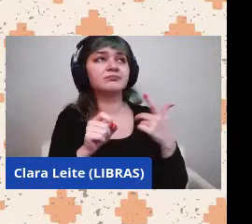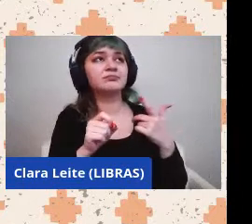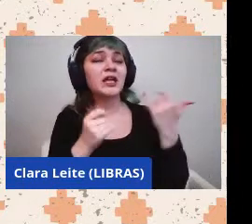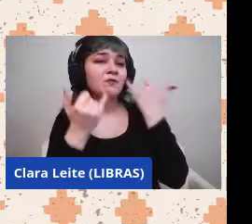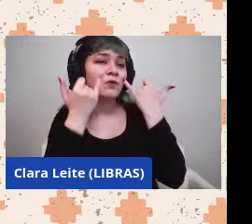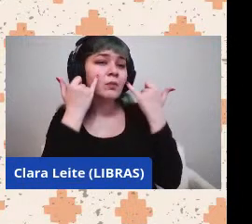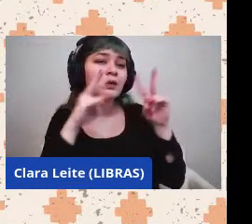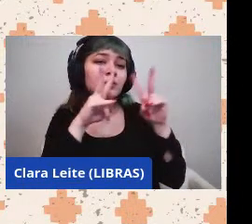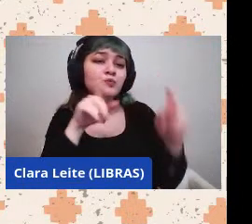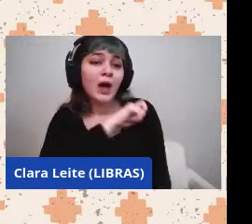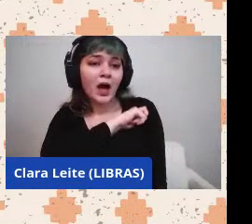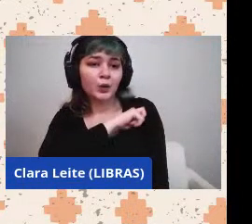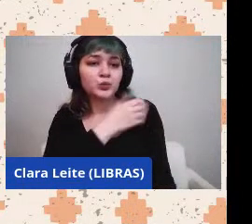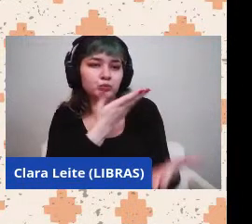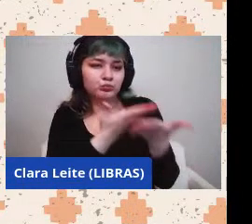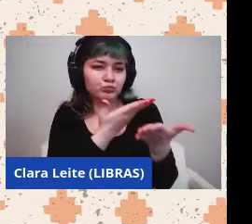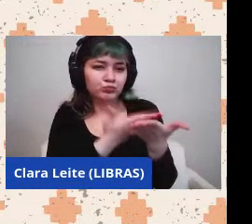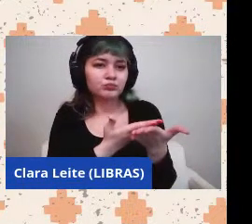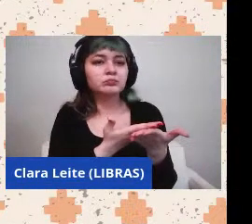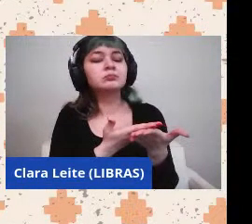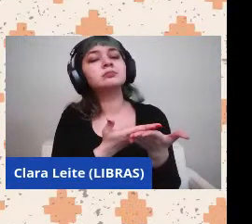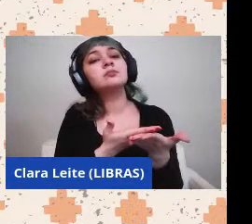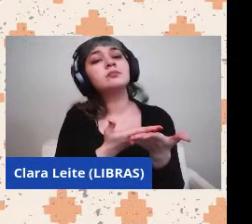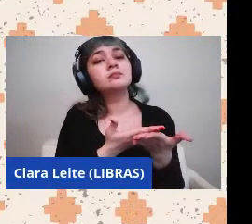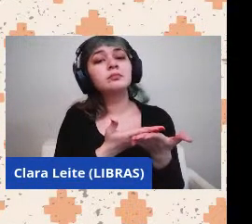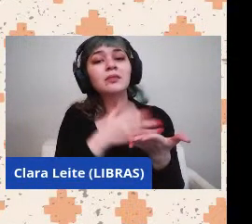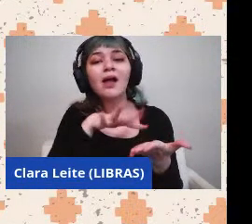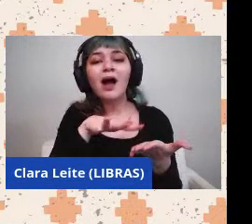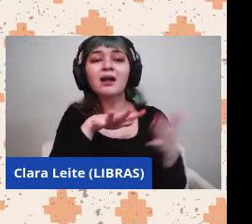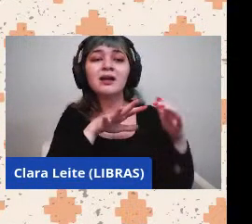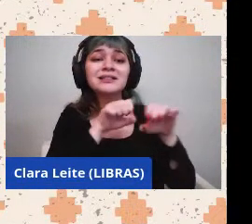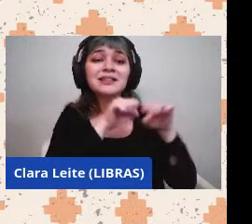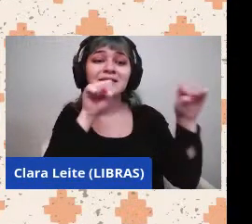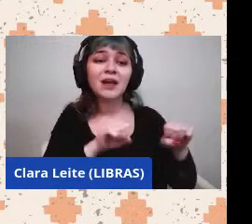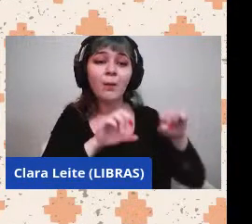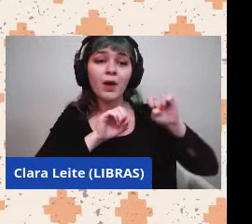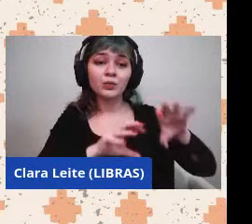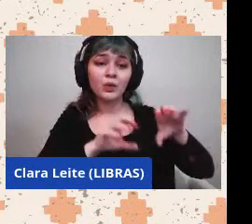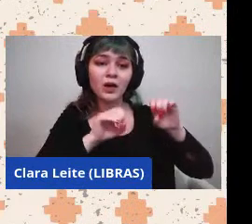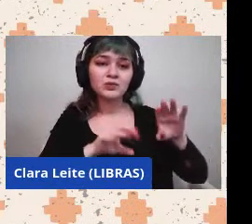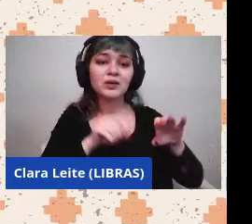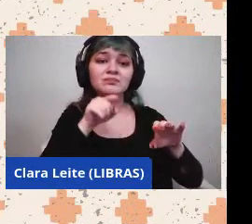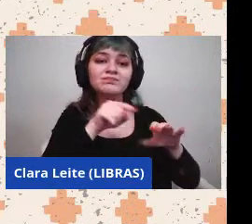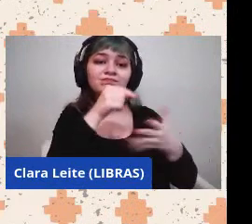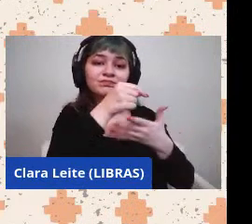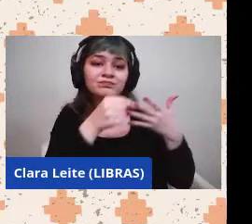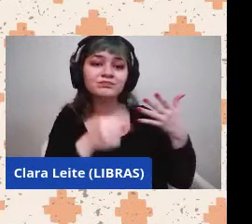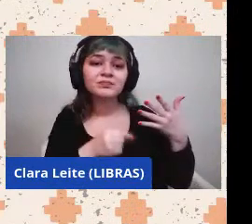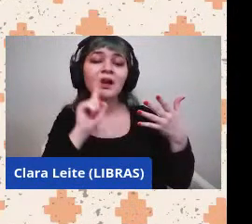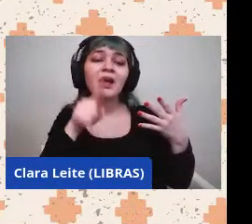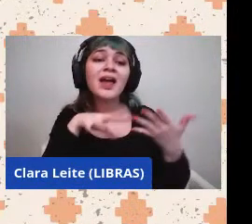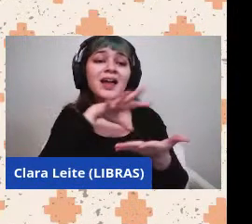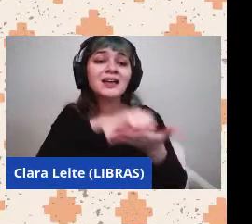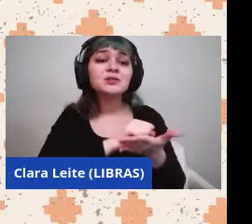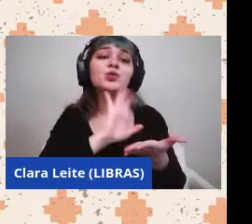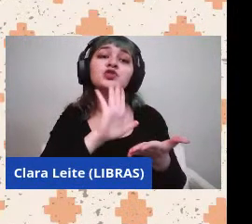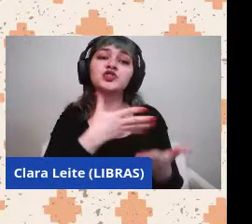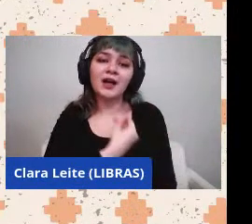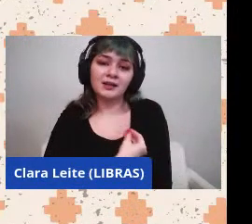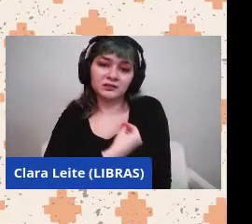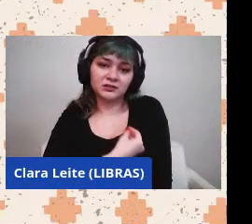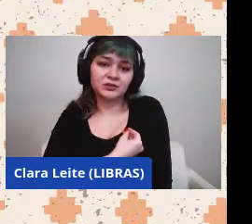students in the educational system. Now, those are for existing records. They don't reach